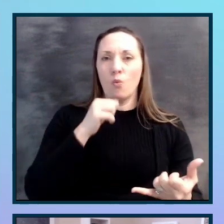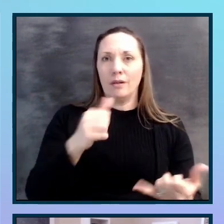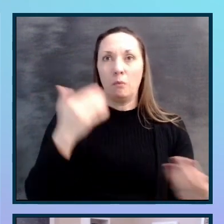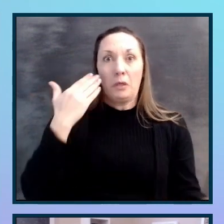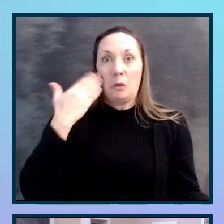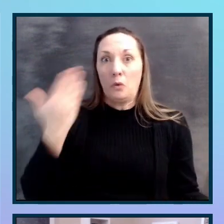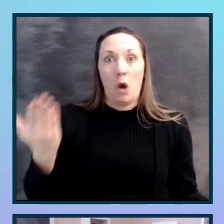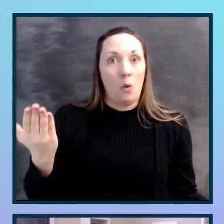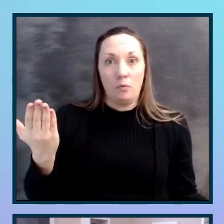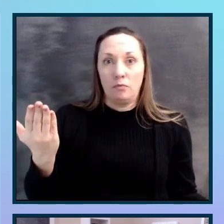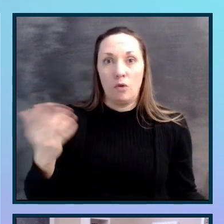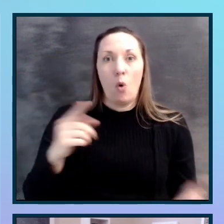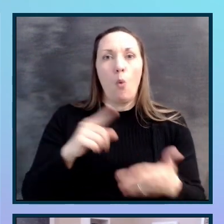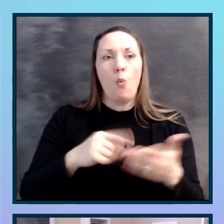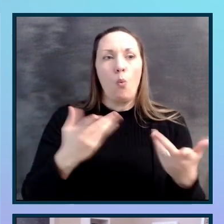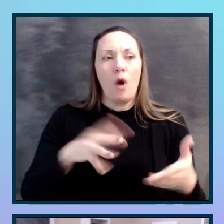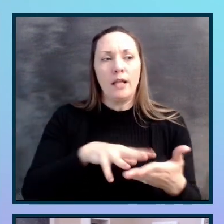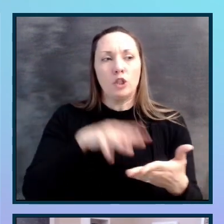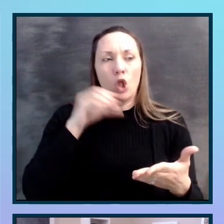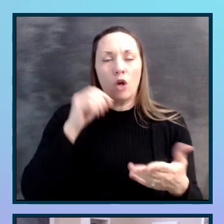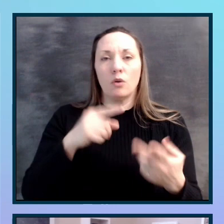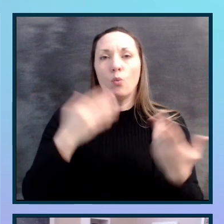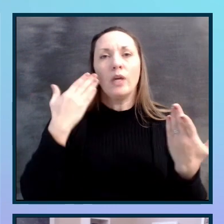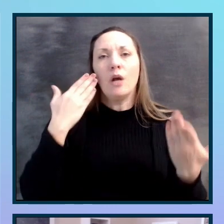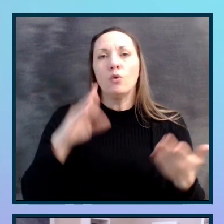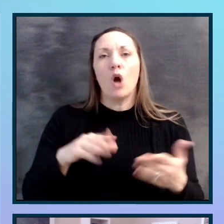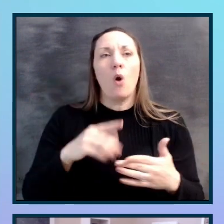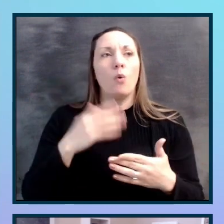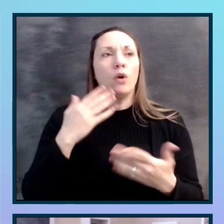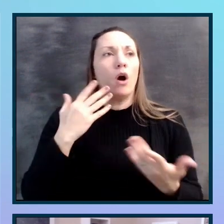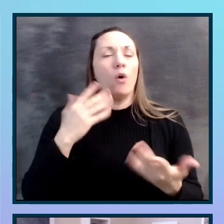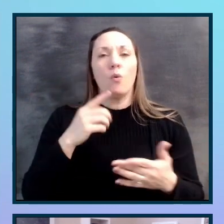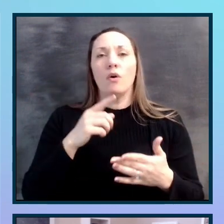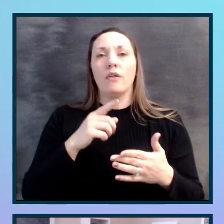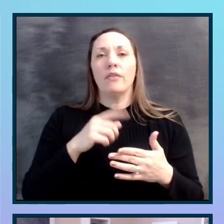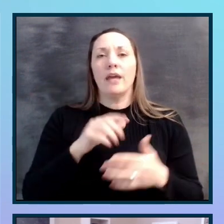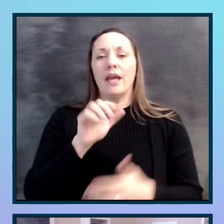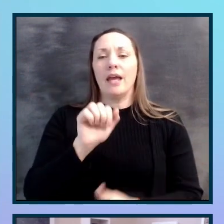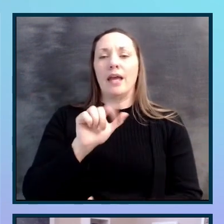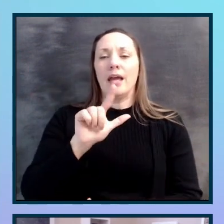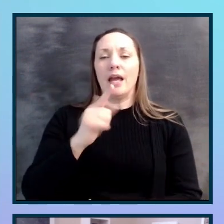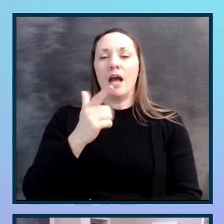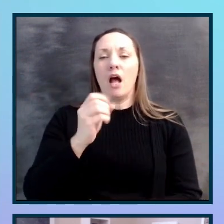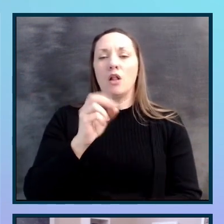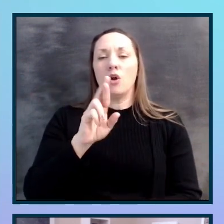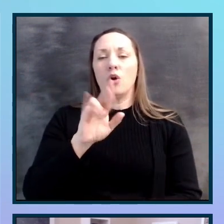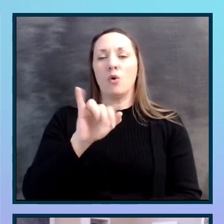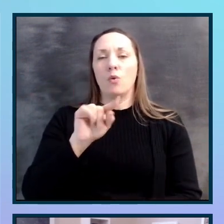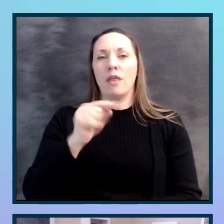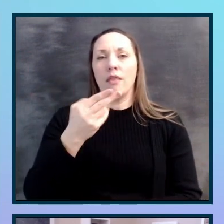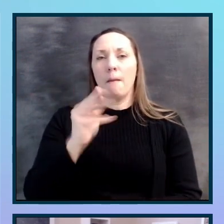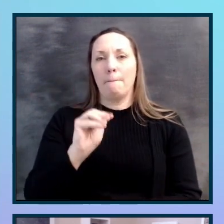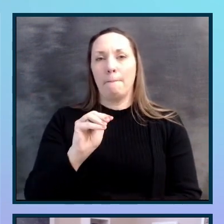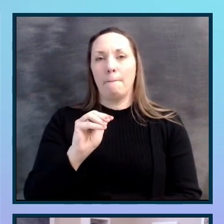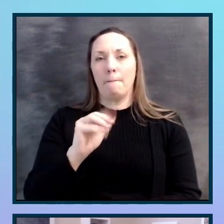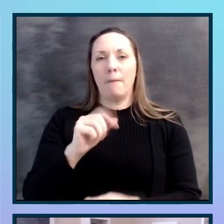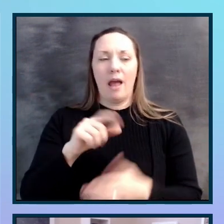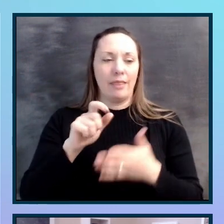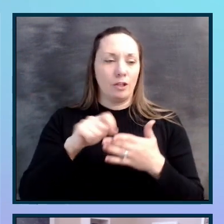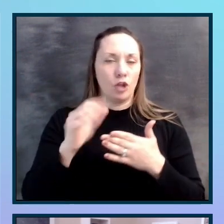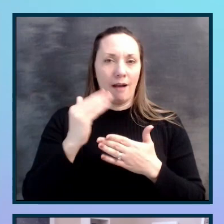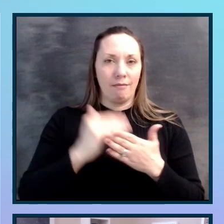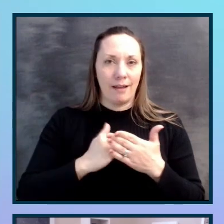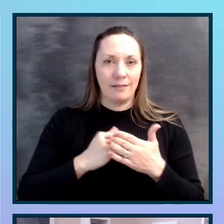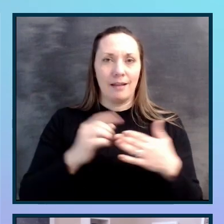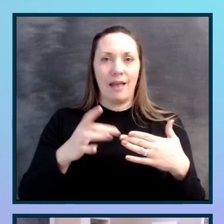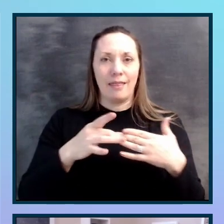know what it has learned. We don't necessarily know the algorithm and the checklists and the guidelines that a